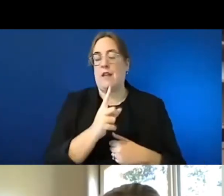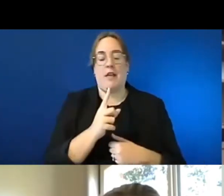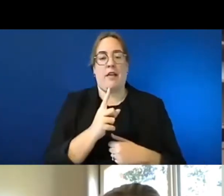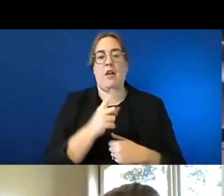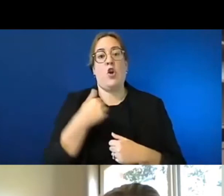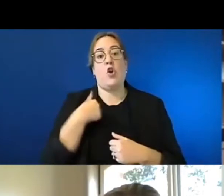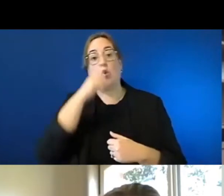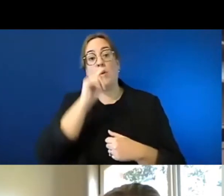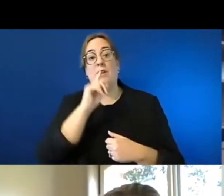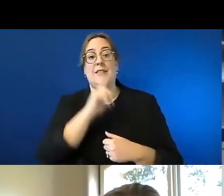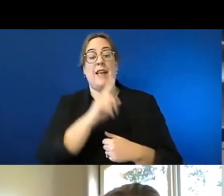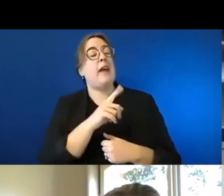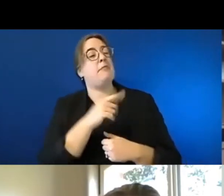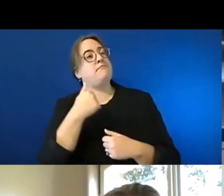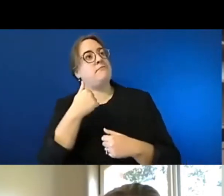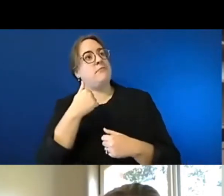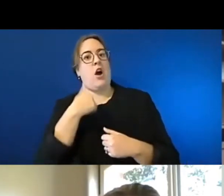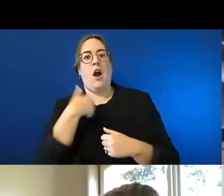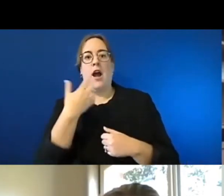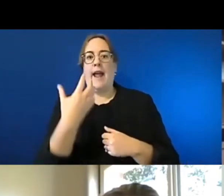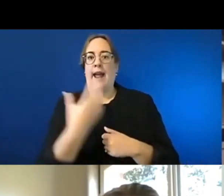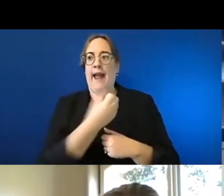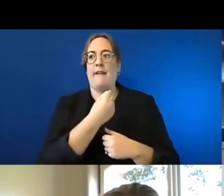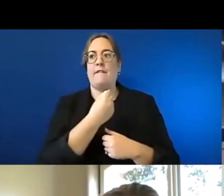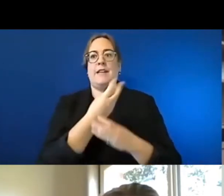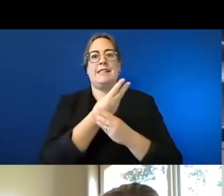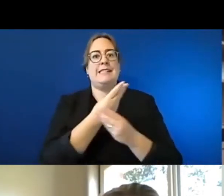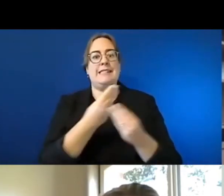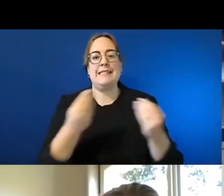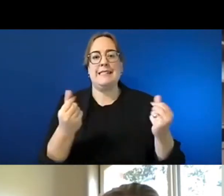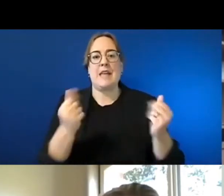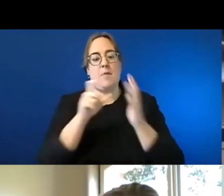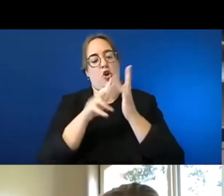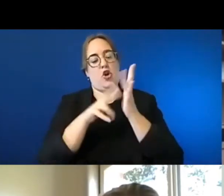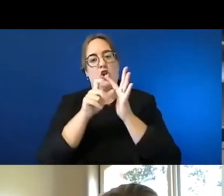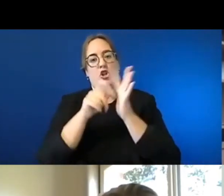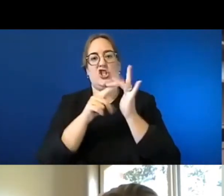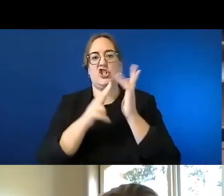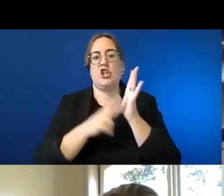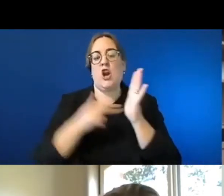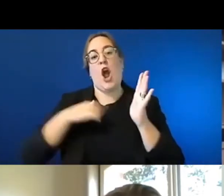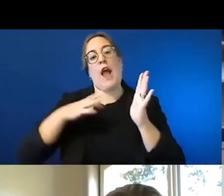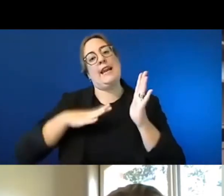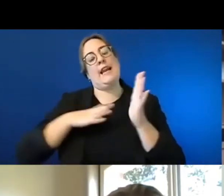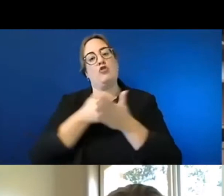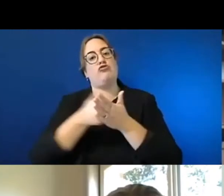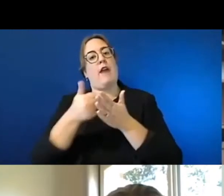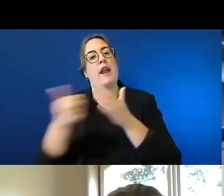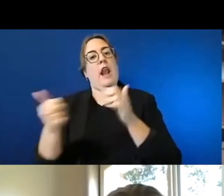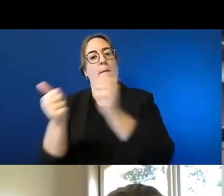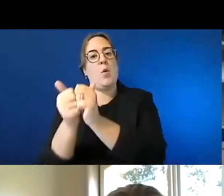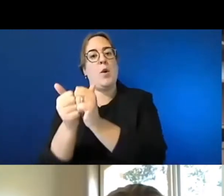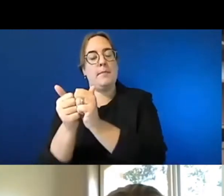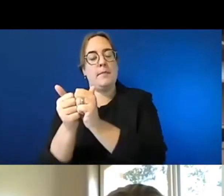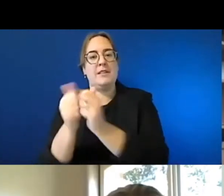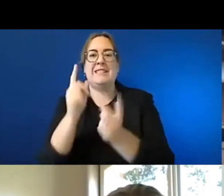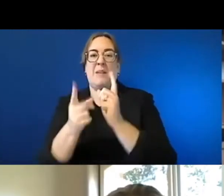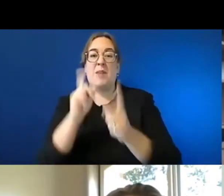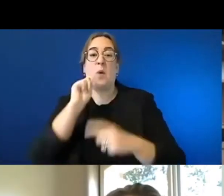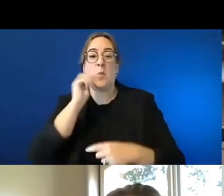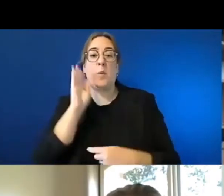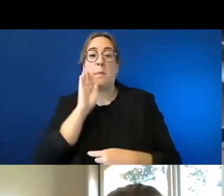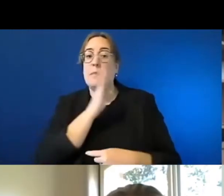instead that you have a condition that requires some regular appointments, or sometimes you might not be able to attend lectures